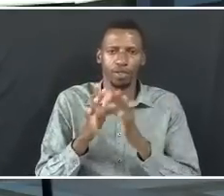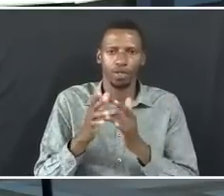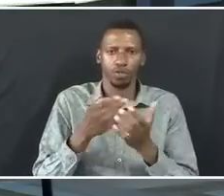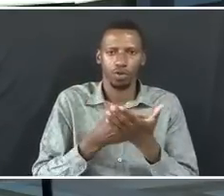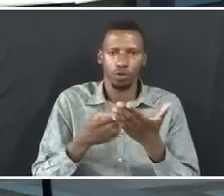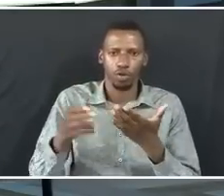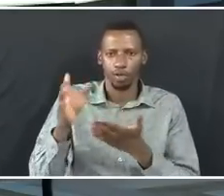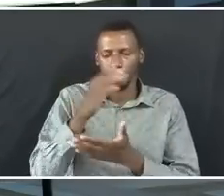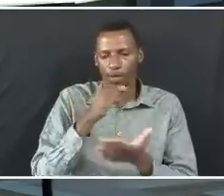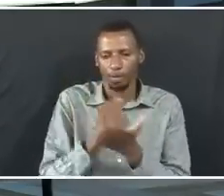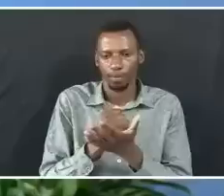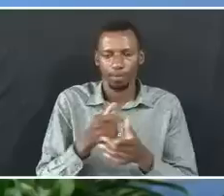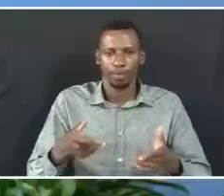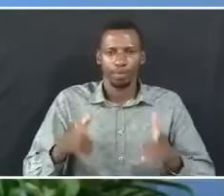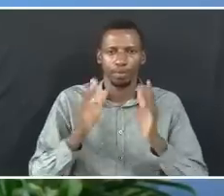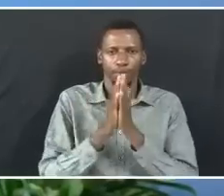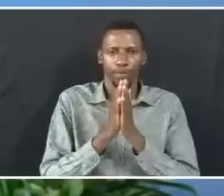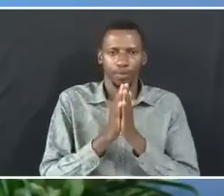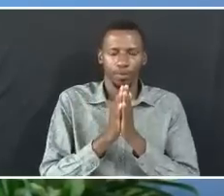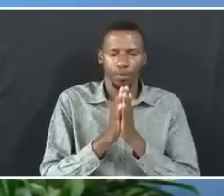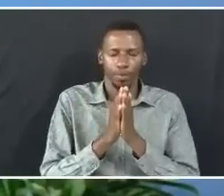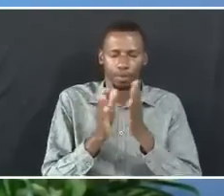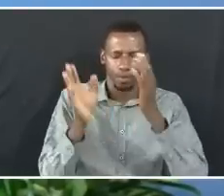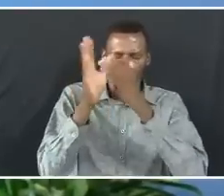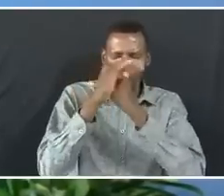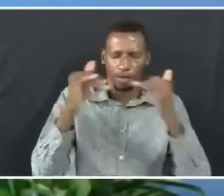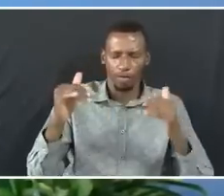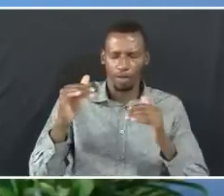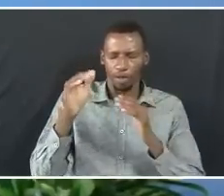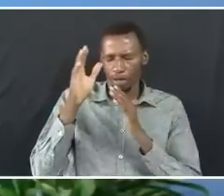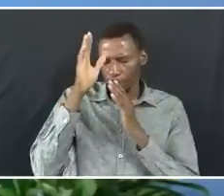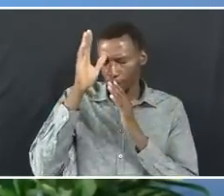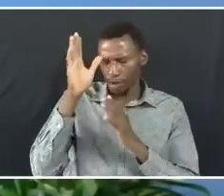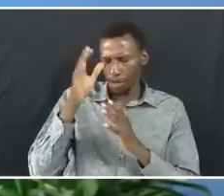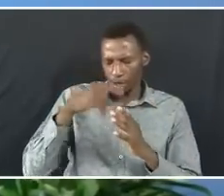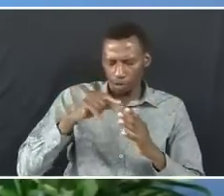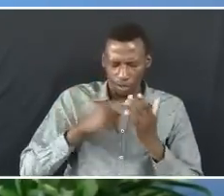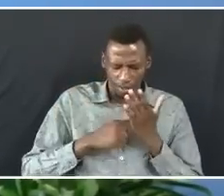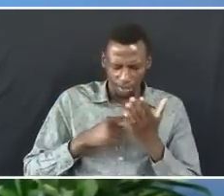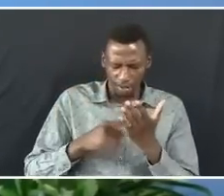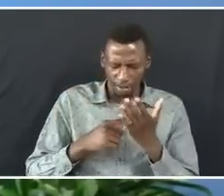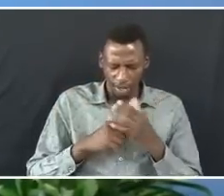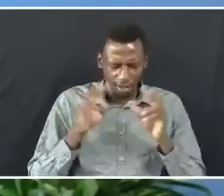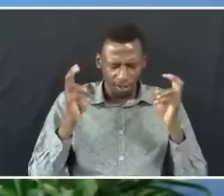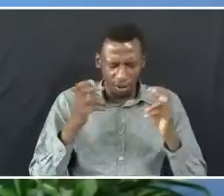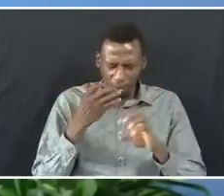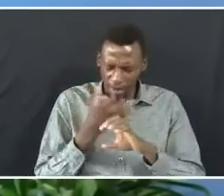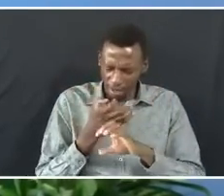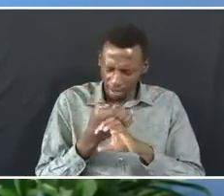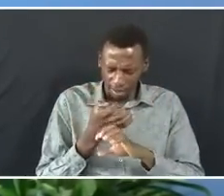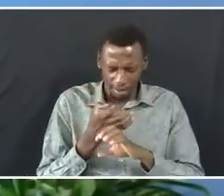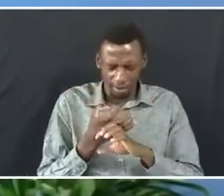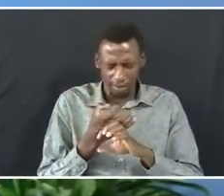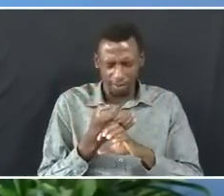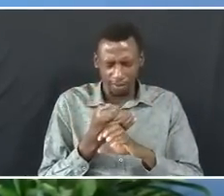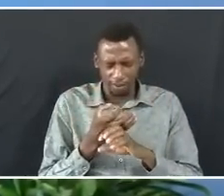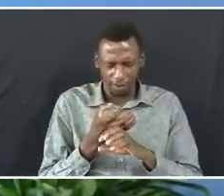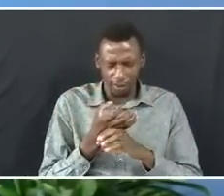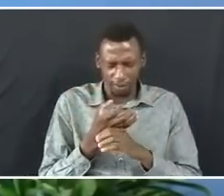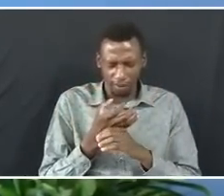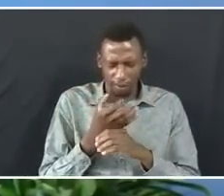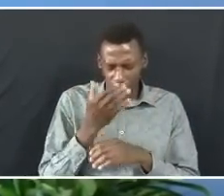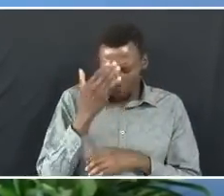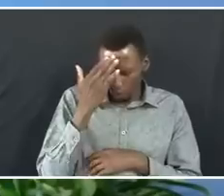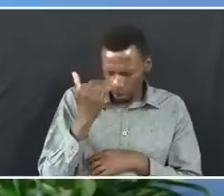tough issues we discuss They are not tough because they are. They are tough because